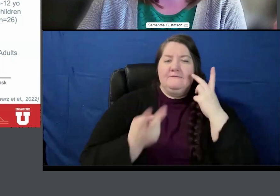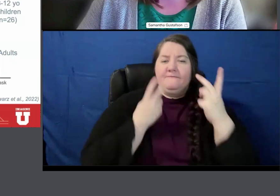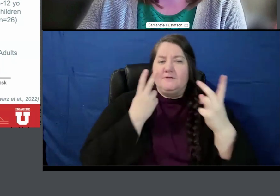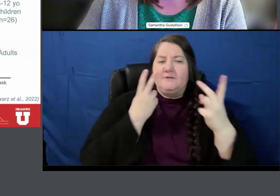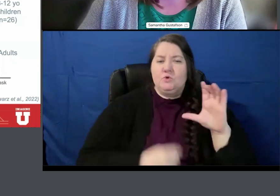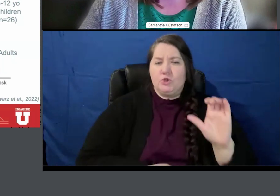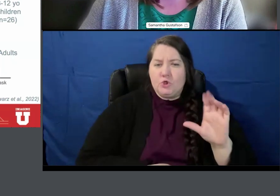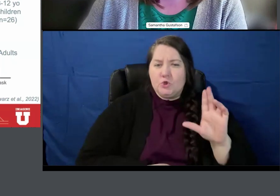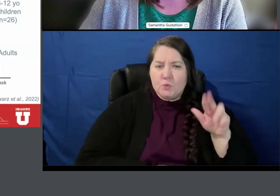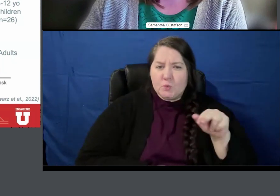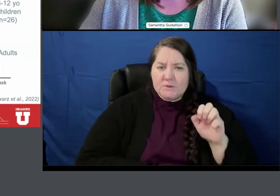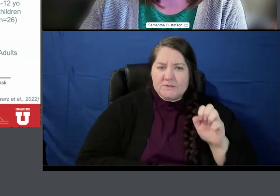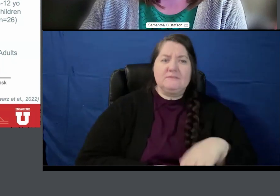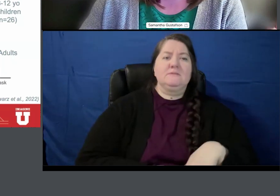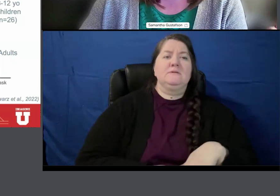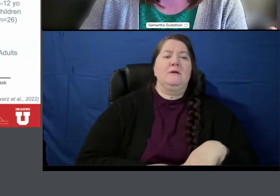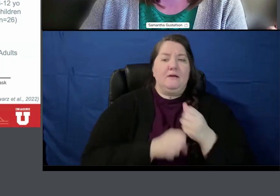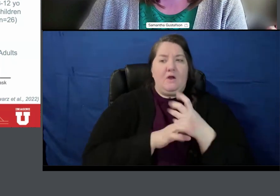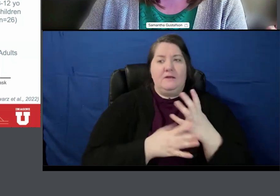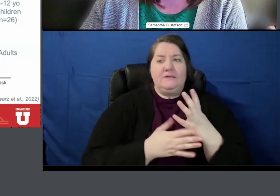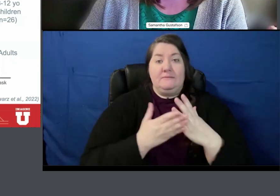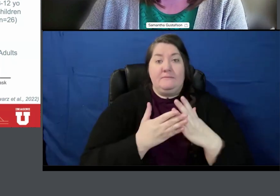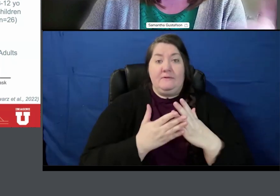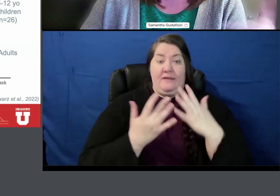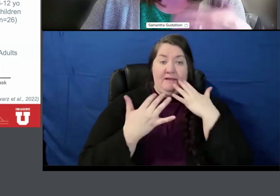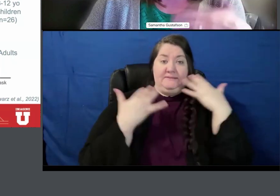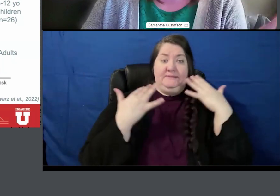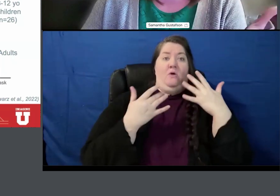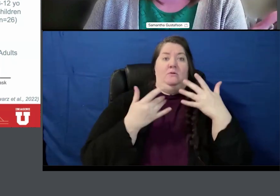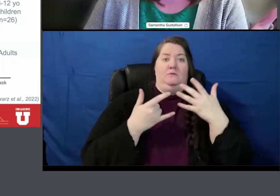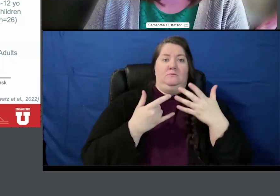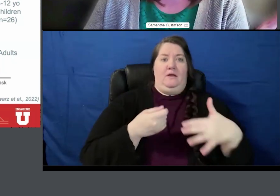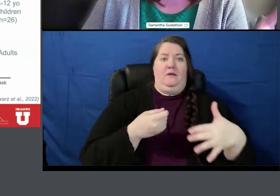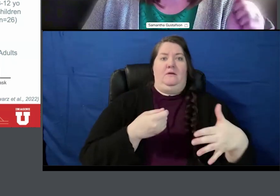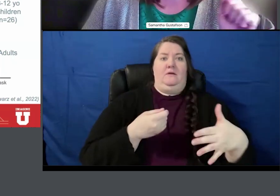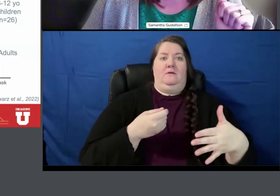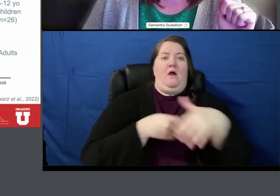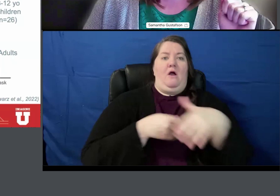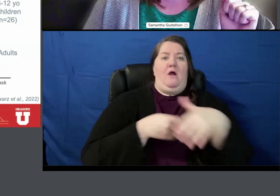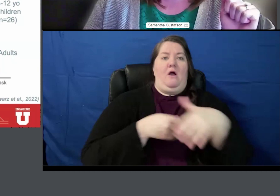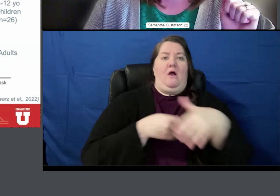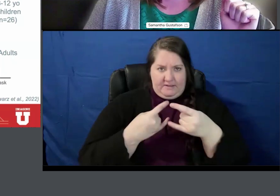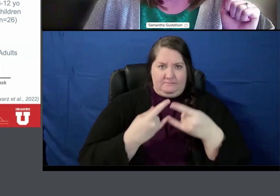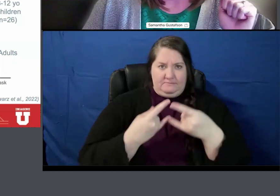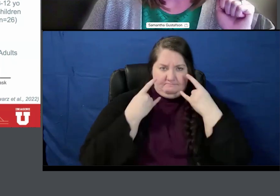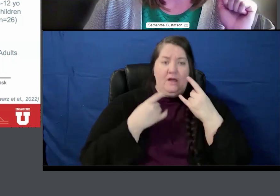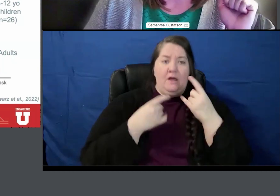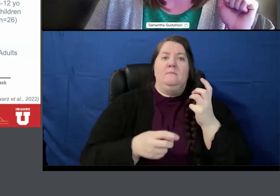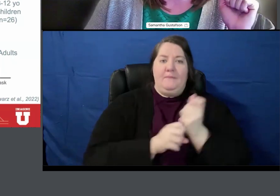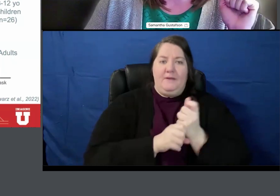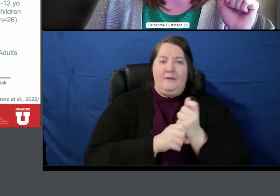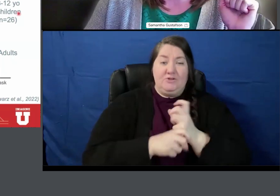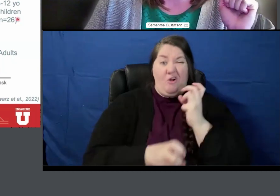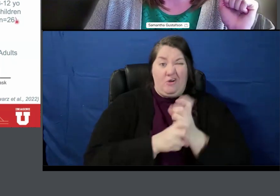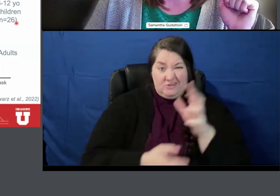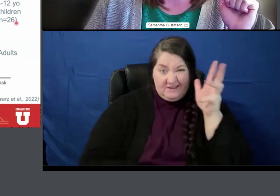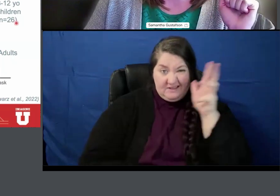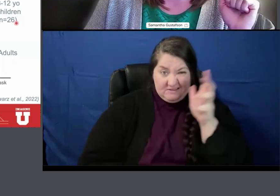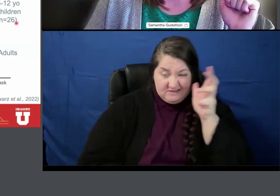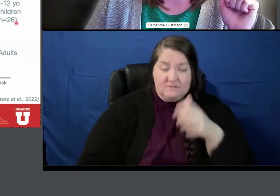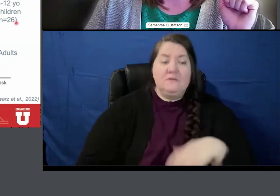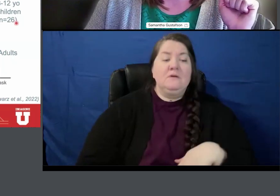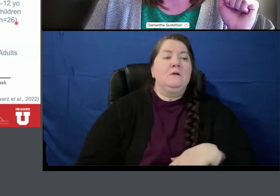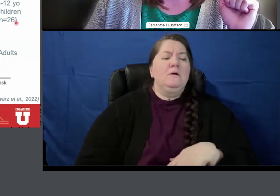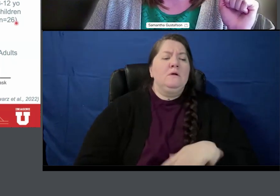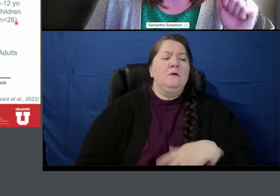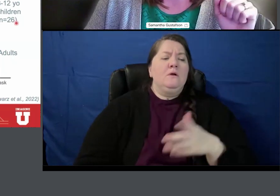caused some of this sound energy covering up that increases listening effort for our children. There haven't been any studies that have looked